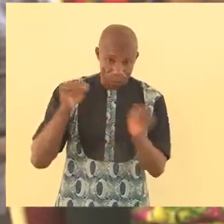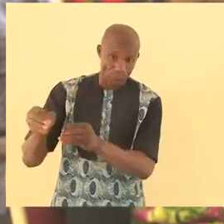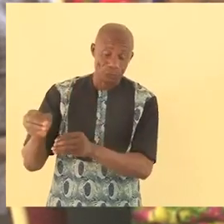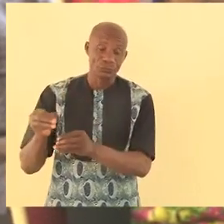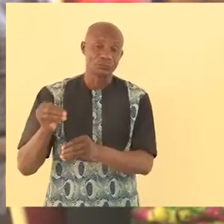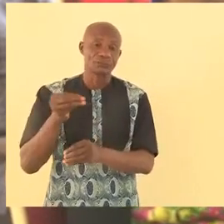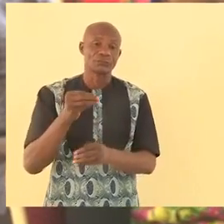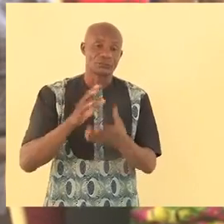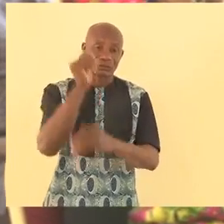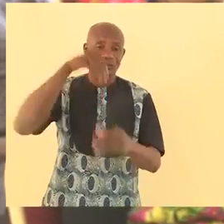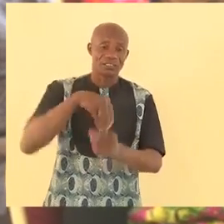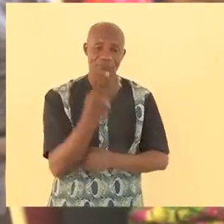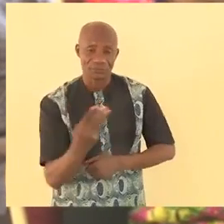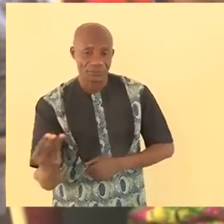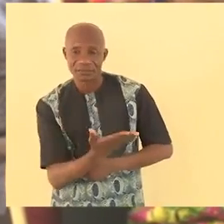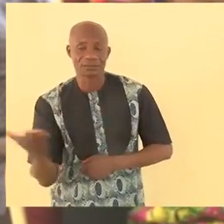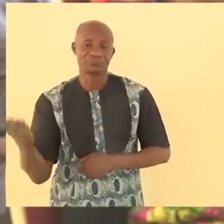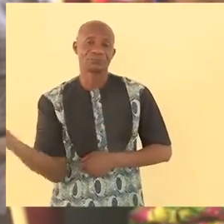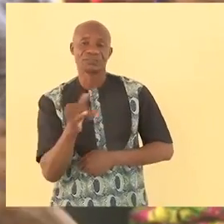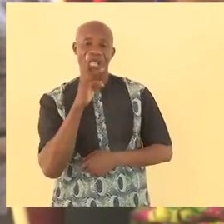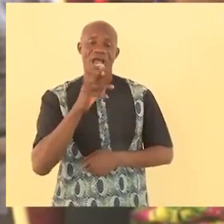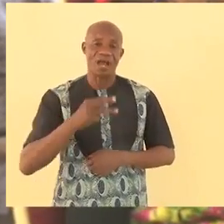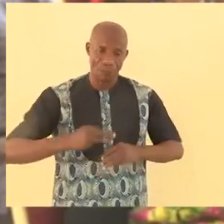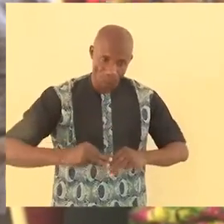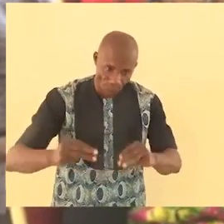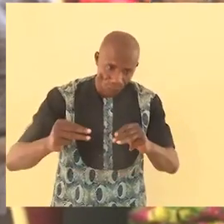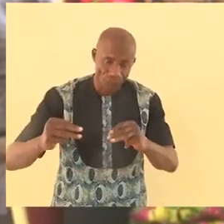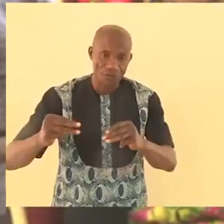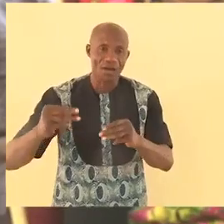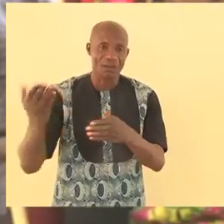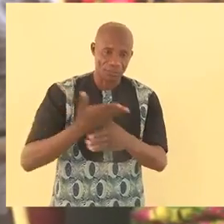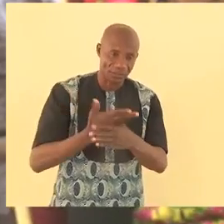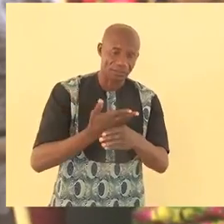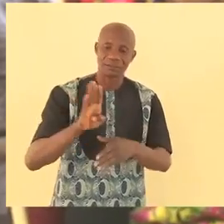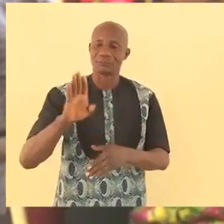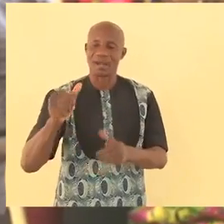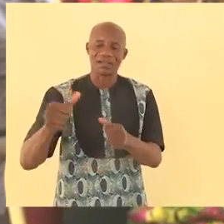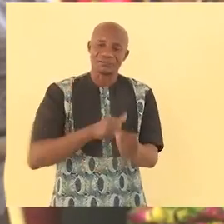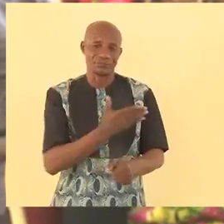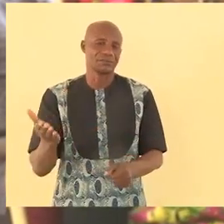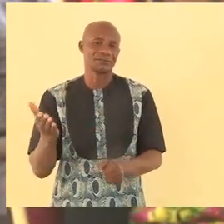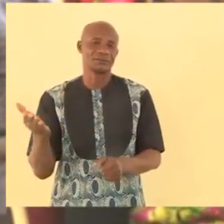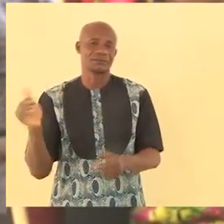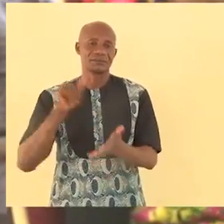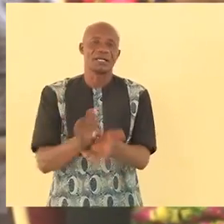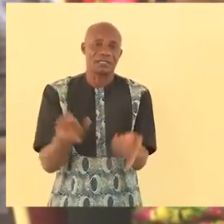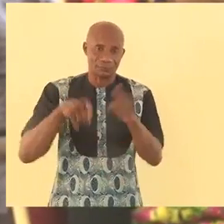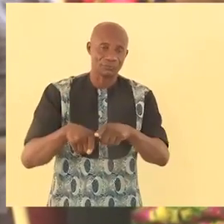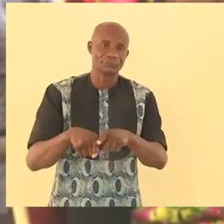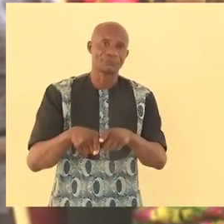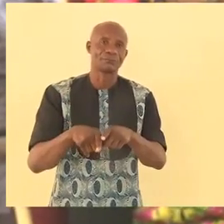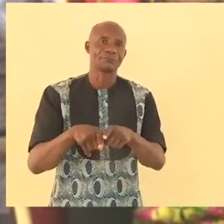really place their trust on the material things, they are moved and distracted by everything that happens, because they feel like